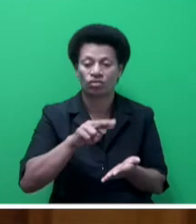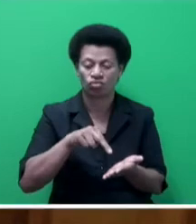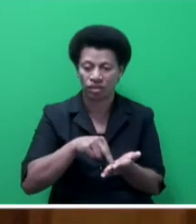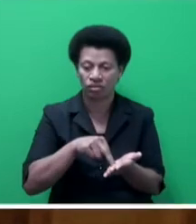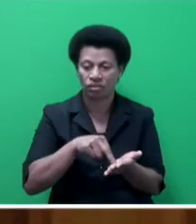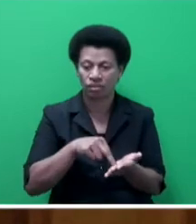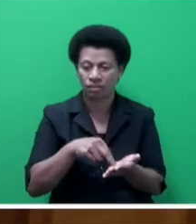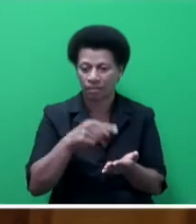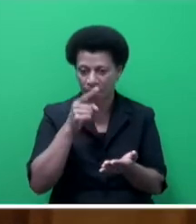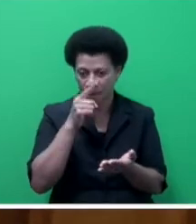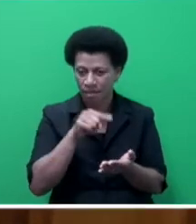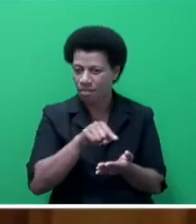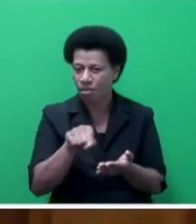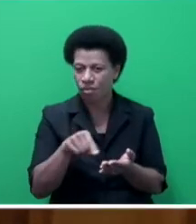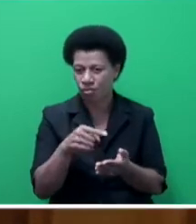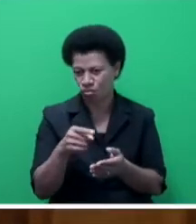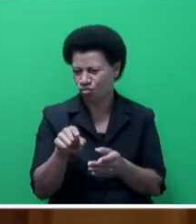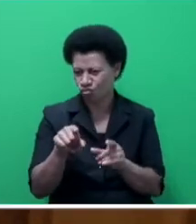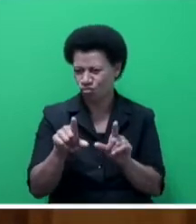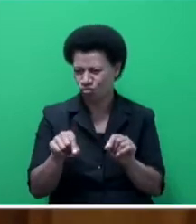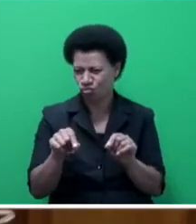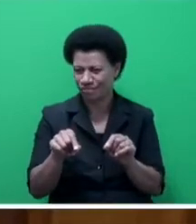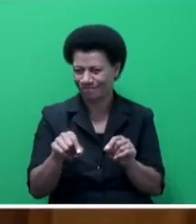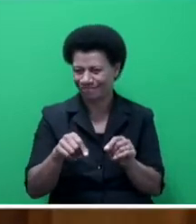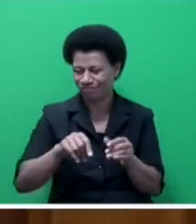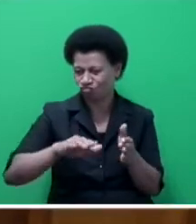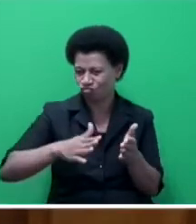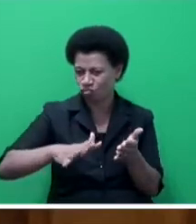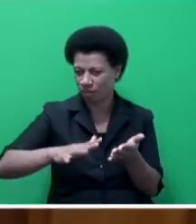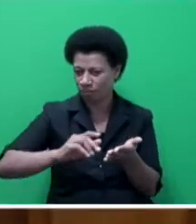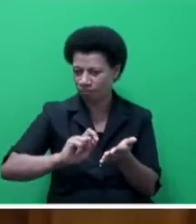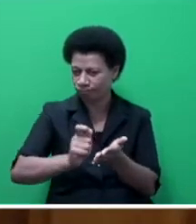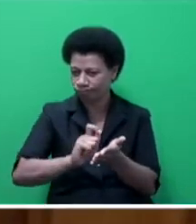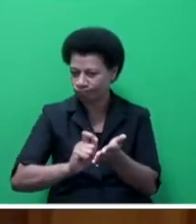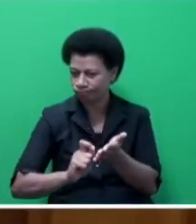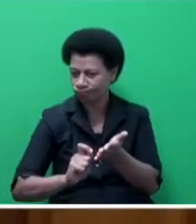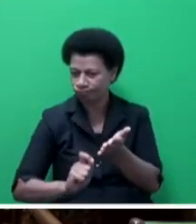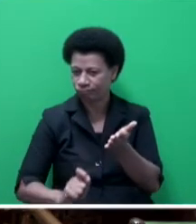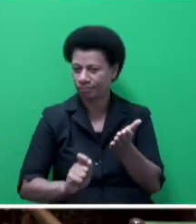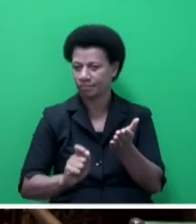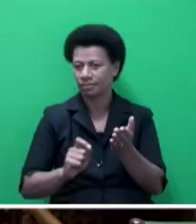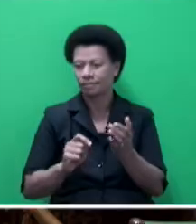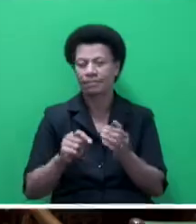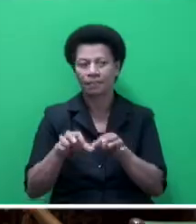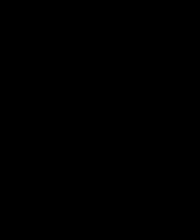people that currently operate as draftsmen or draftspeople. Thank you, Mr. Speaker, sir.